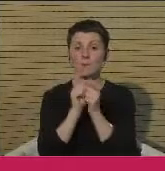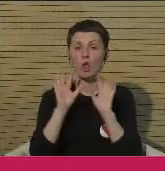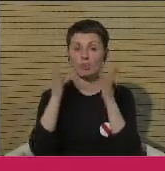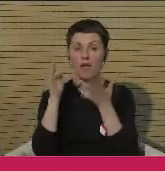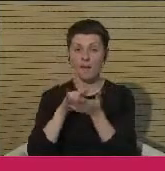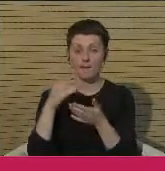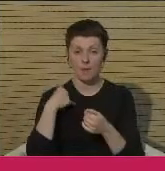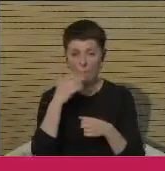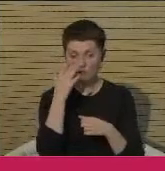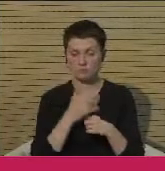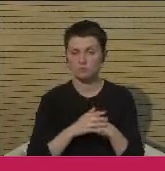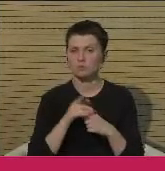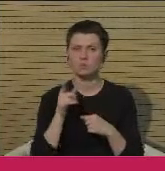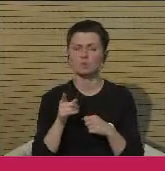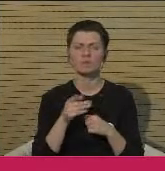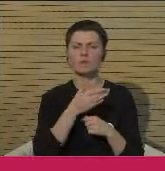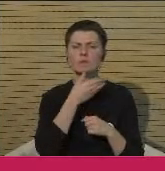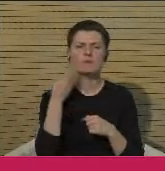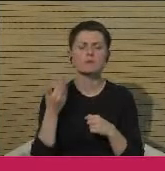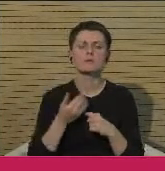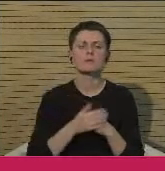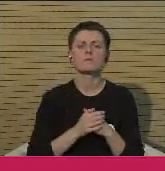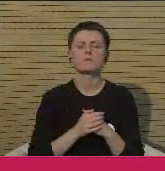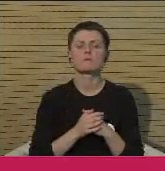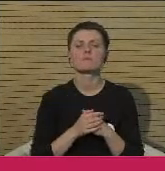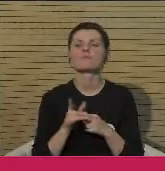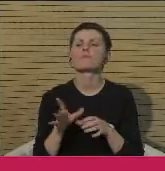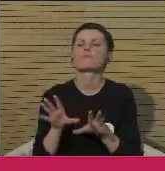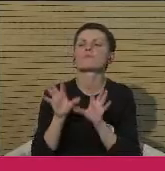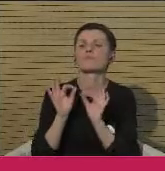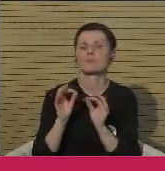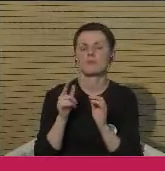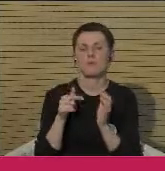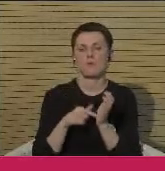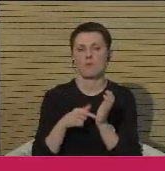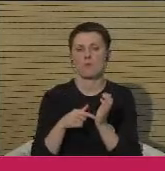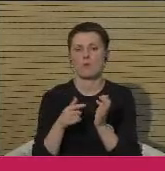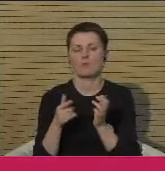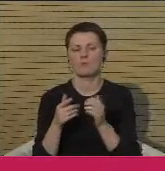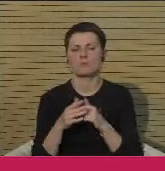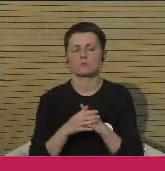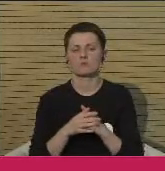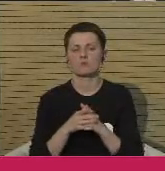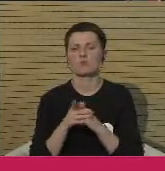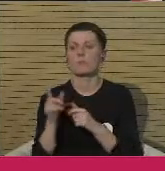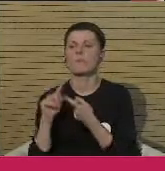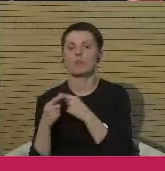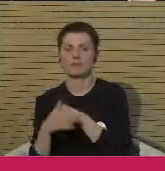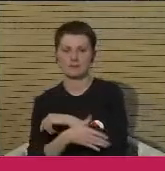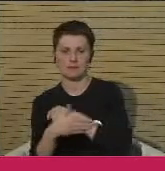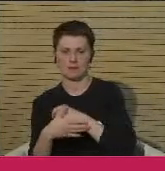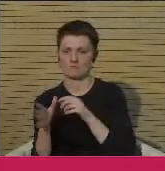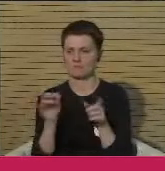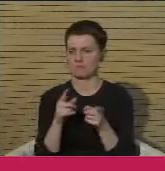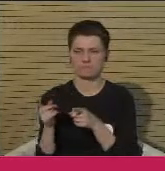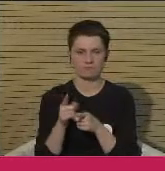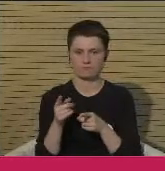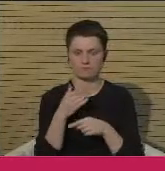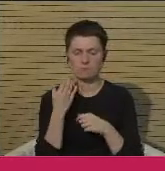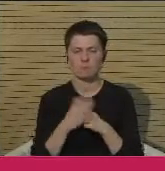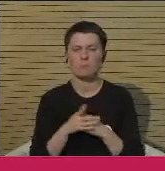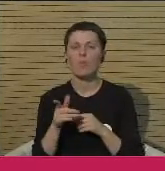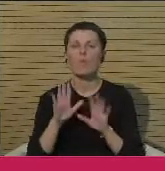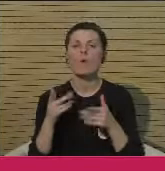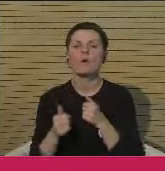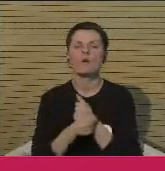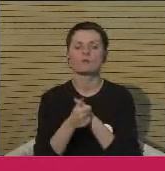Now, when we have a look at Minsk, we don't have a choice. The society doesn't